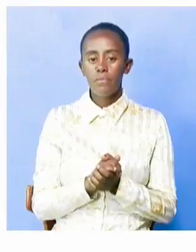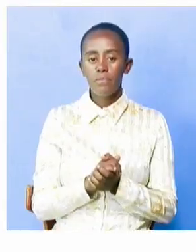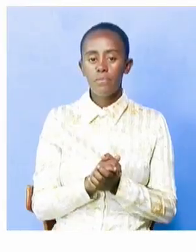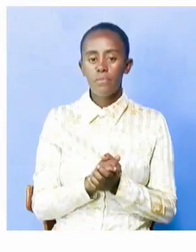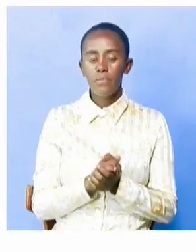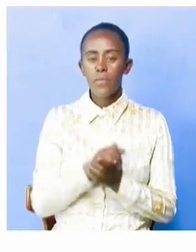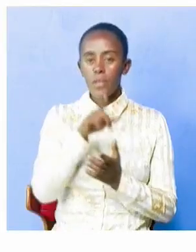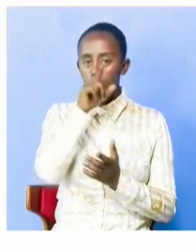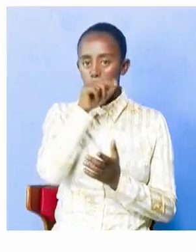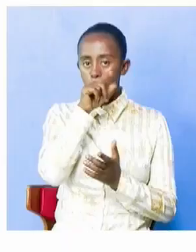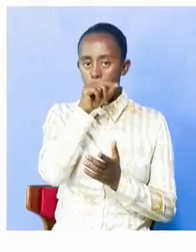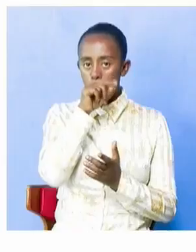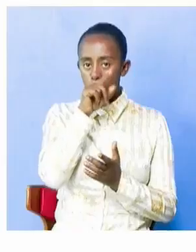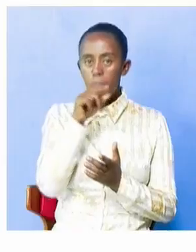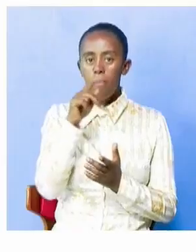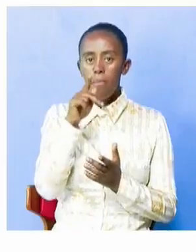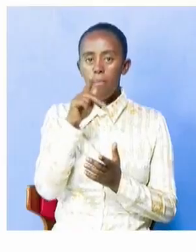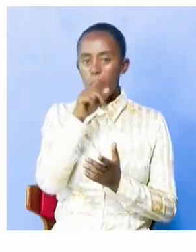Birds.